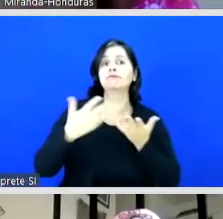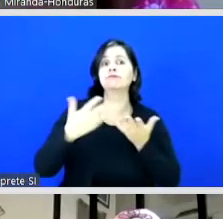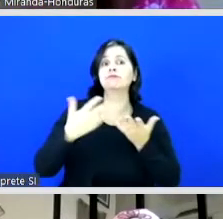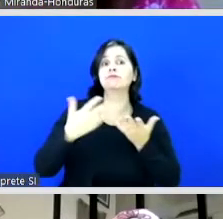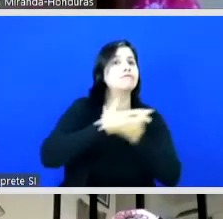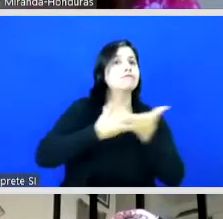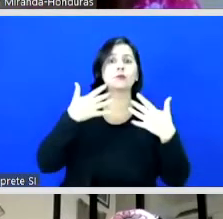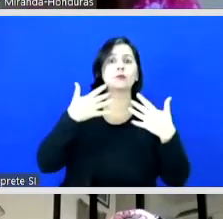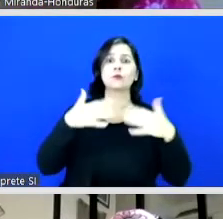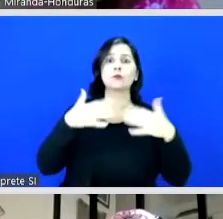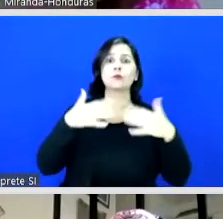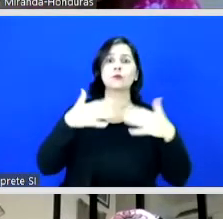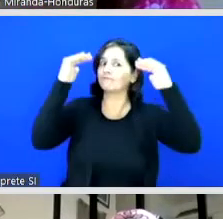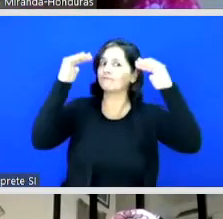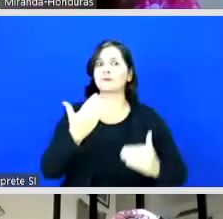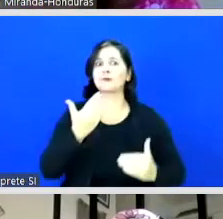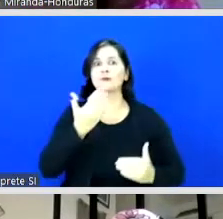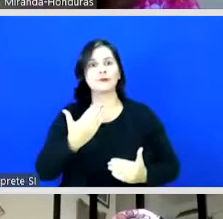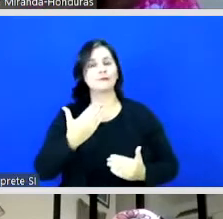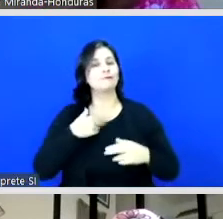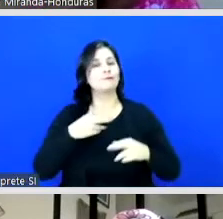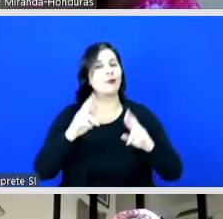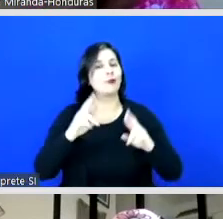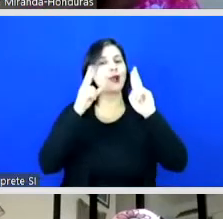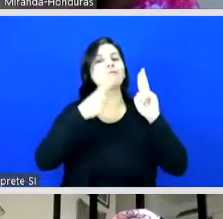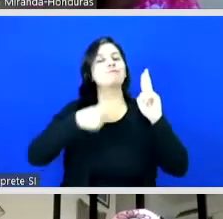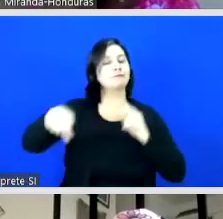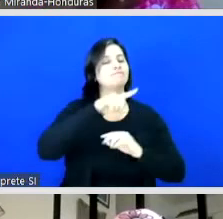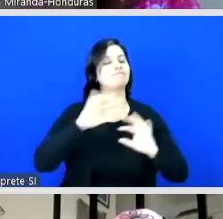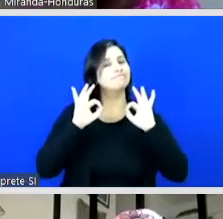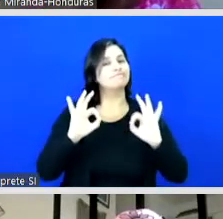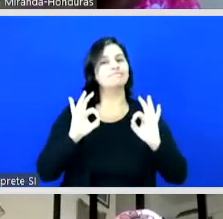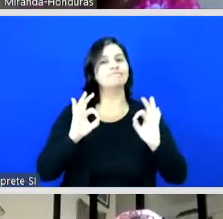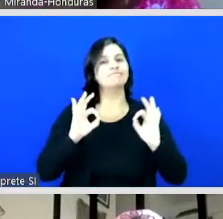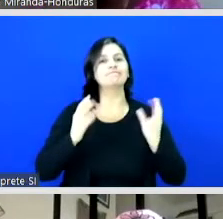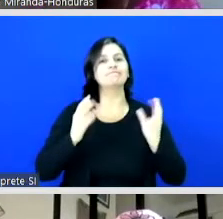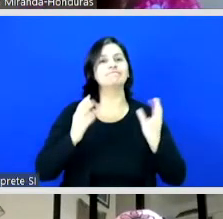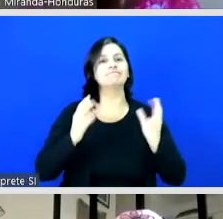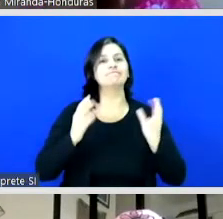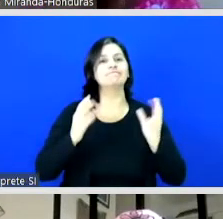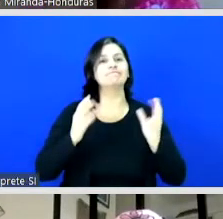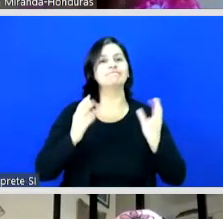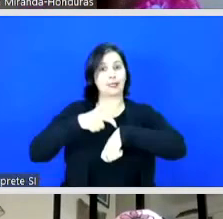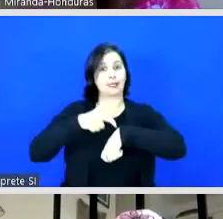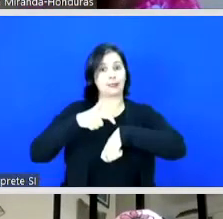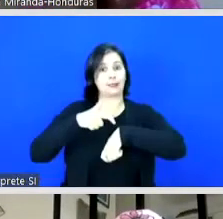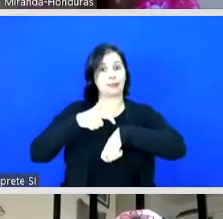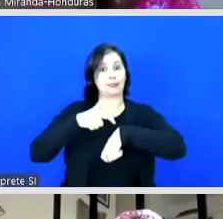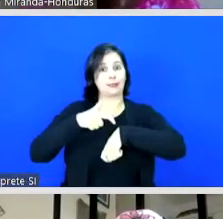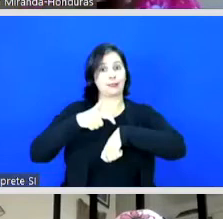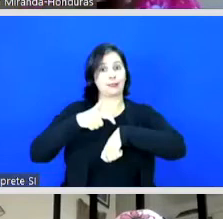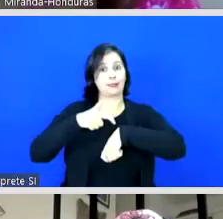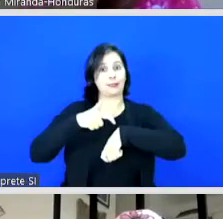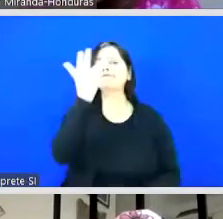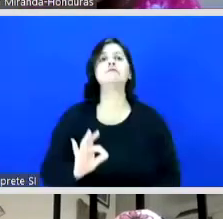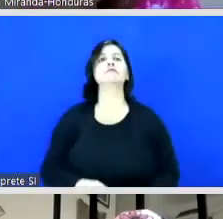questions, two questions for each of the panelists, and each panelist will have 3 minutes to answer. So without further ado,